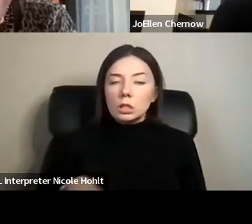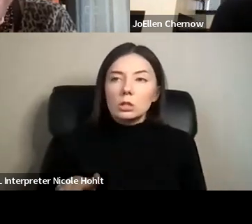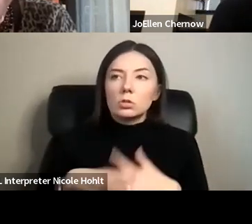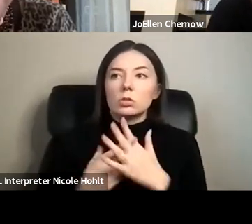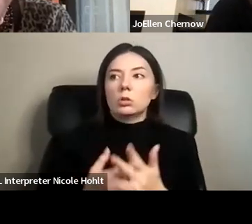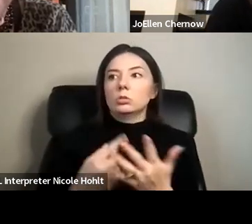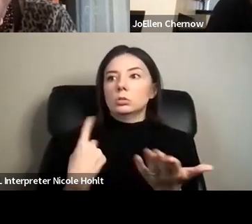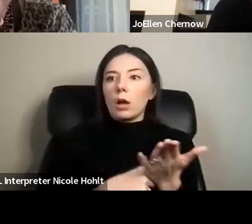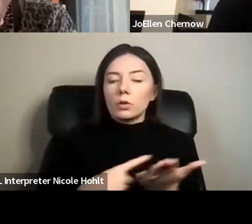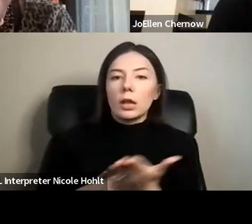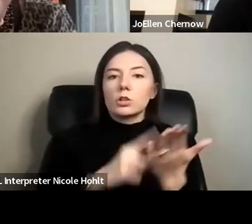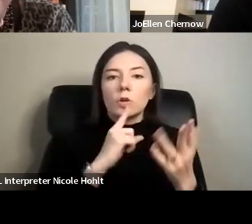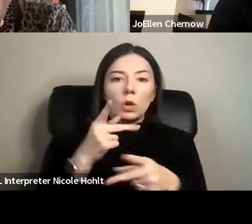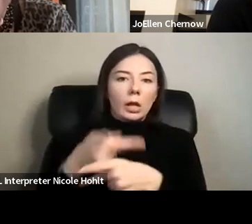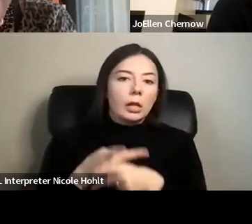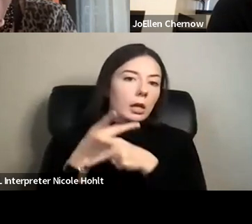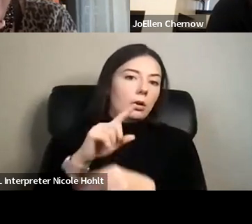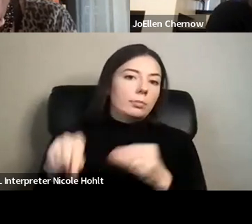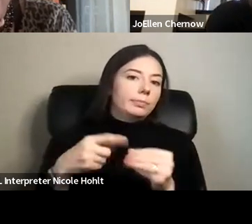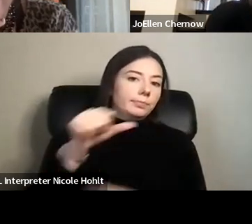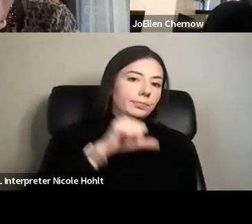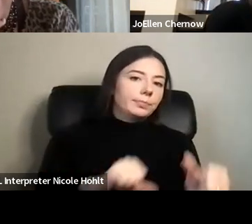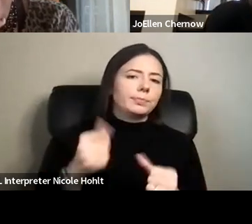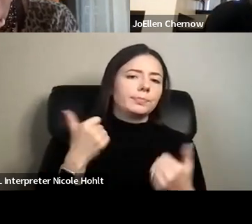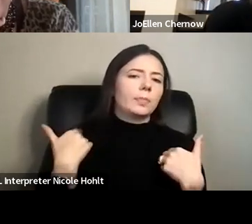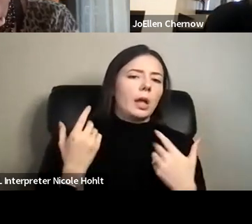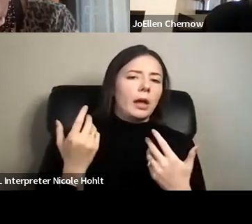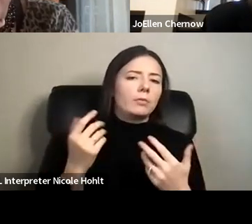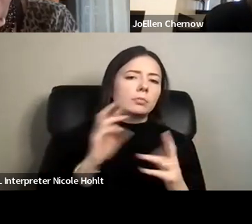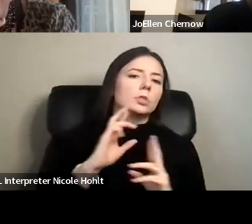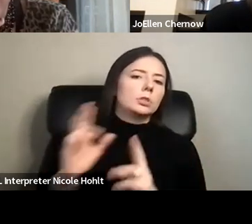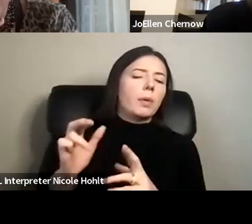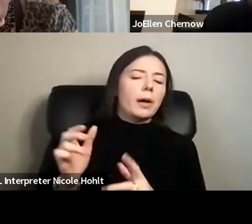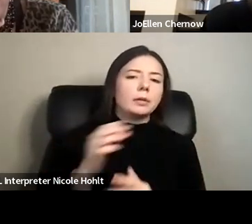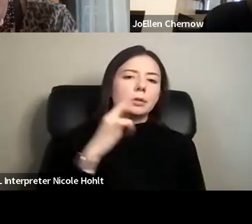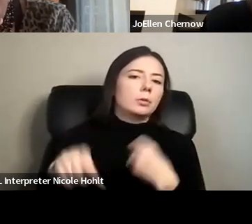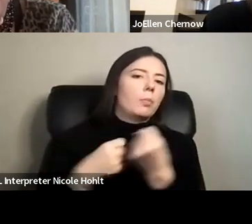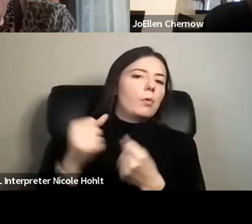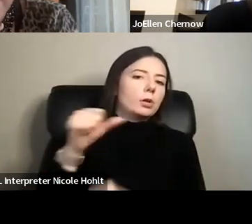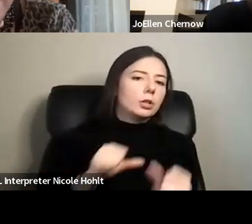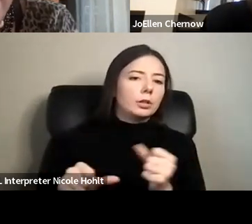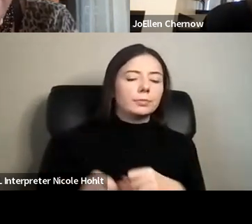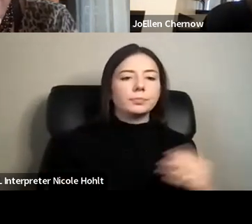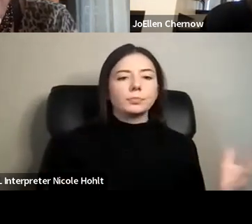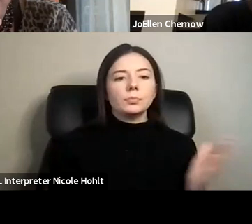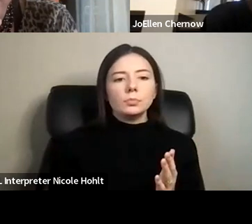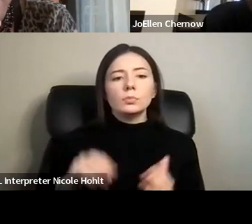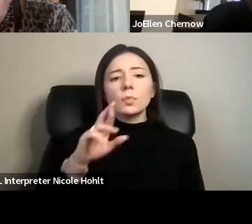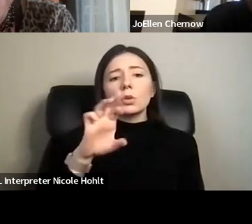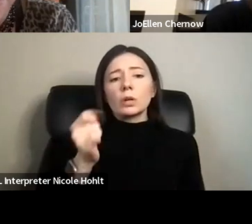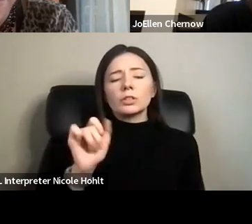and to have one another's backs. Yeah, thank you for that. Better than, rolling up to your boss's house